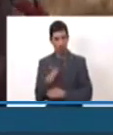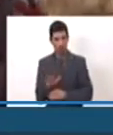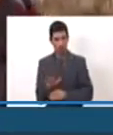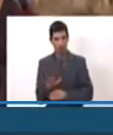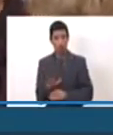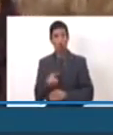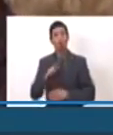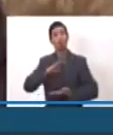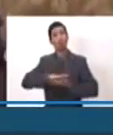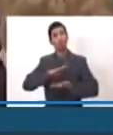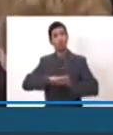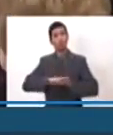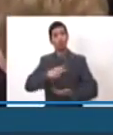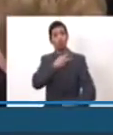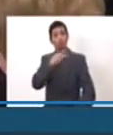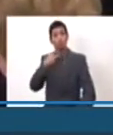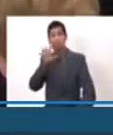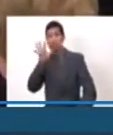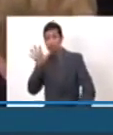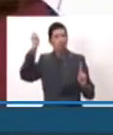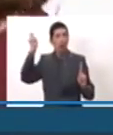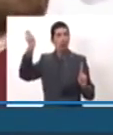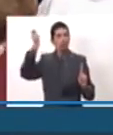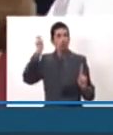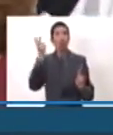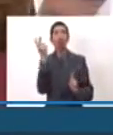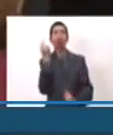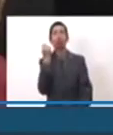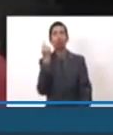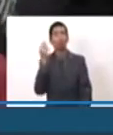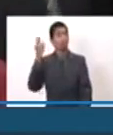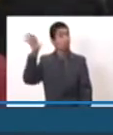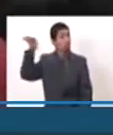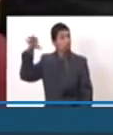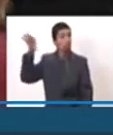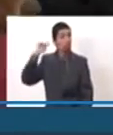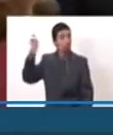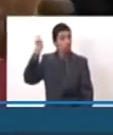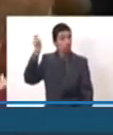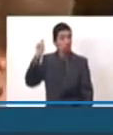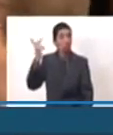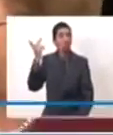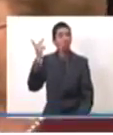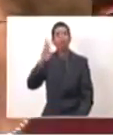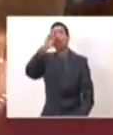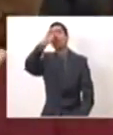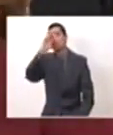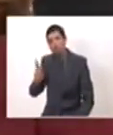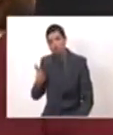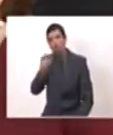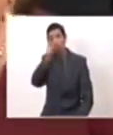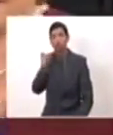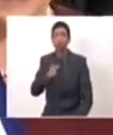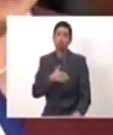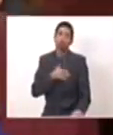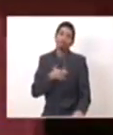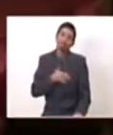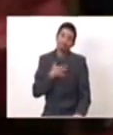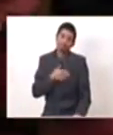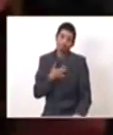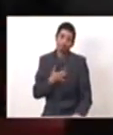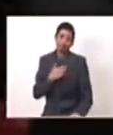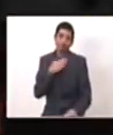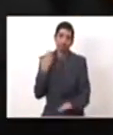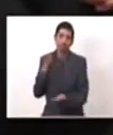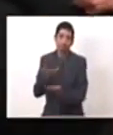years ago. She then met with government ministers to discuss the effort to rebuild affected areas. There will be aids sent to the